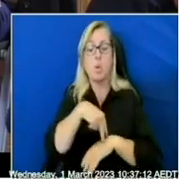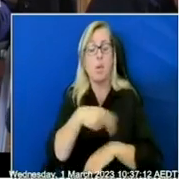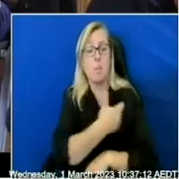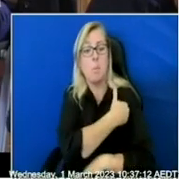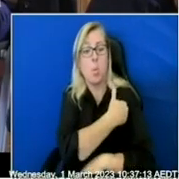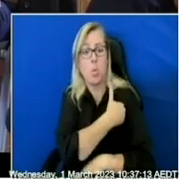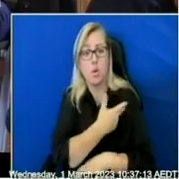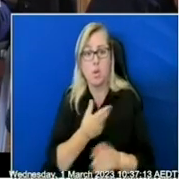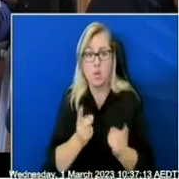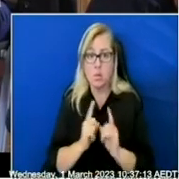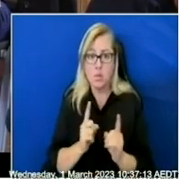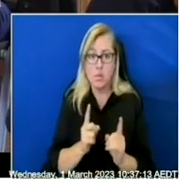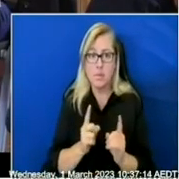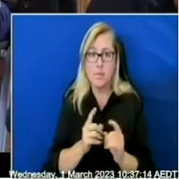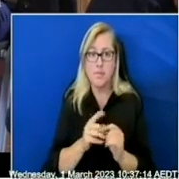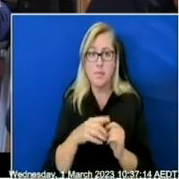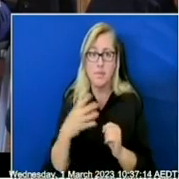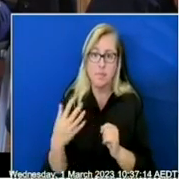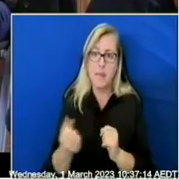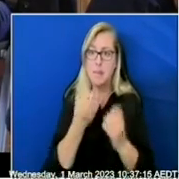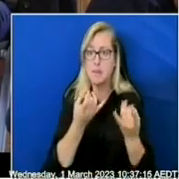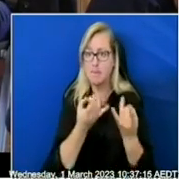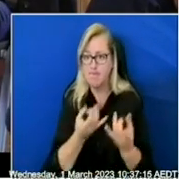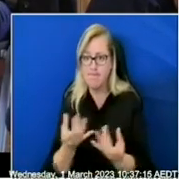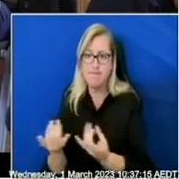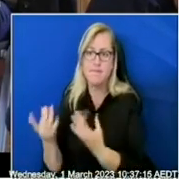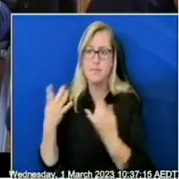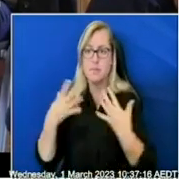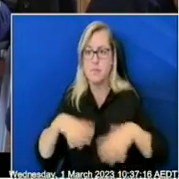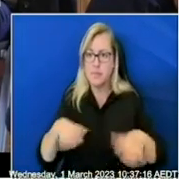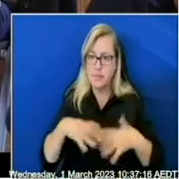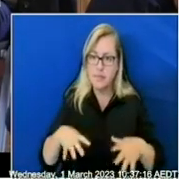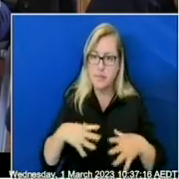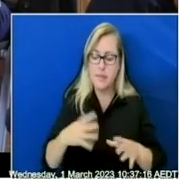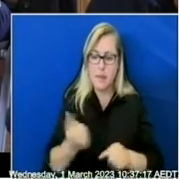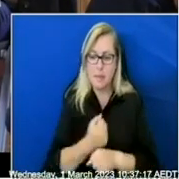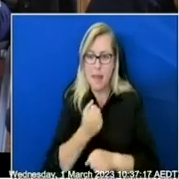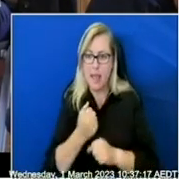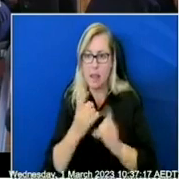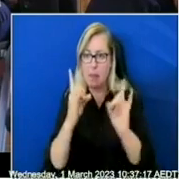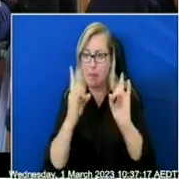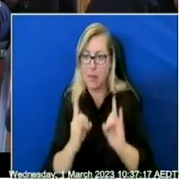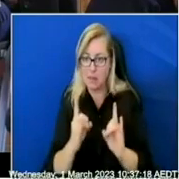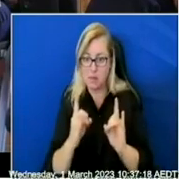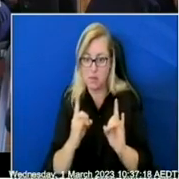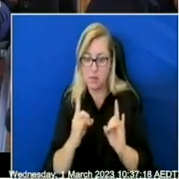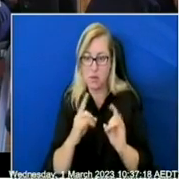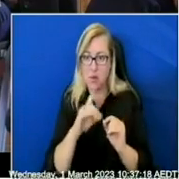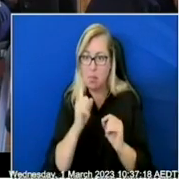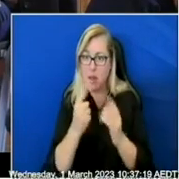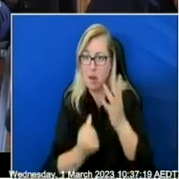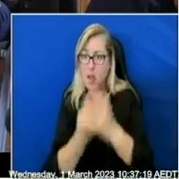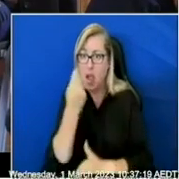ready and make their beds, but if there was any children who wet the bed,